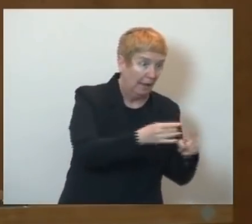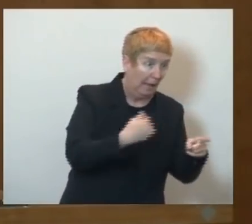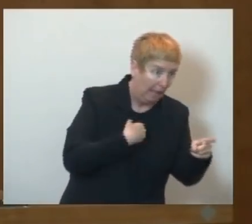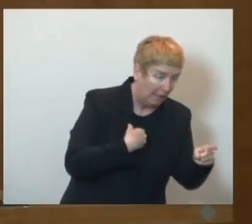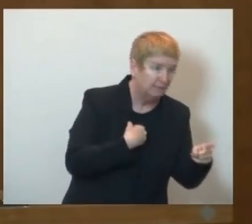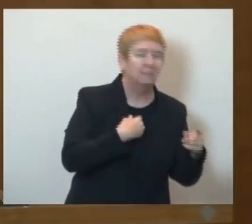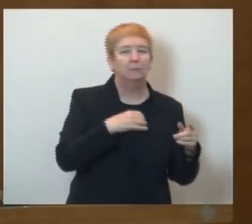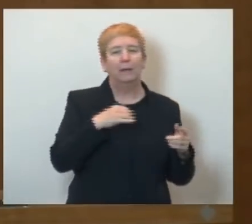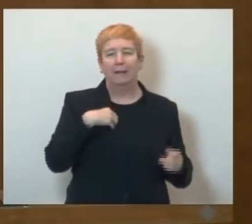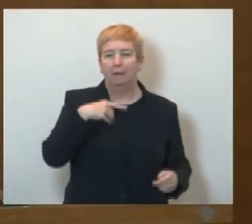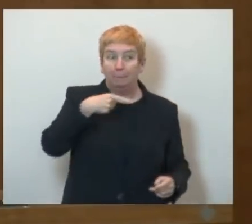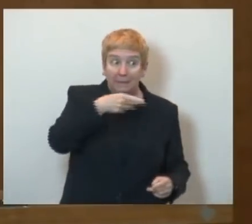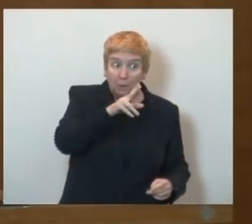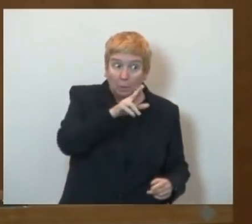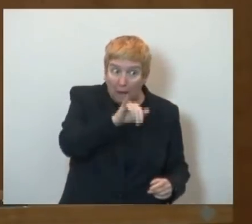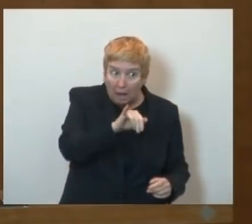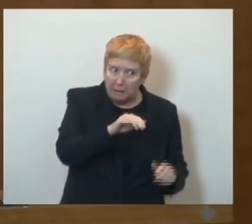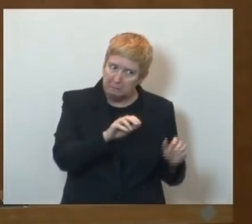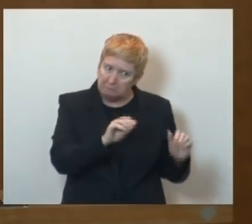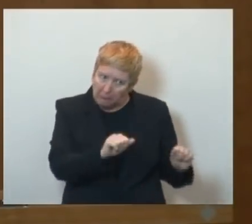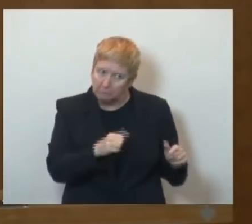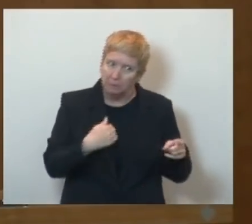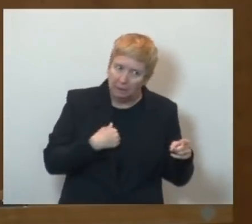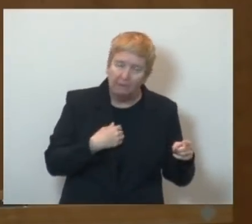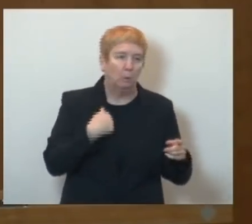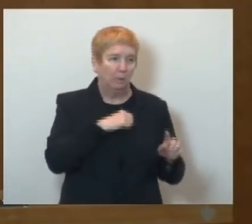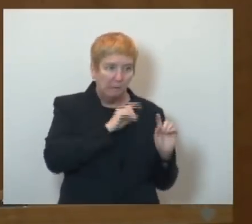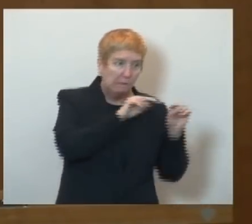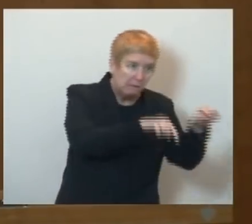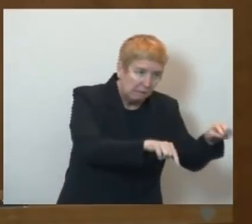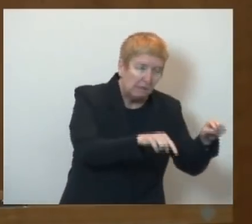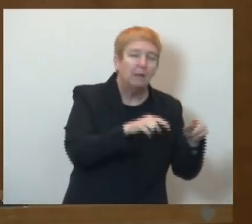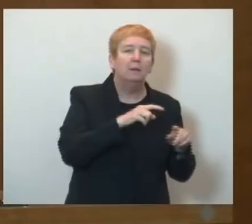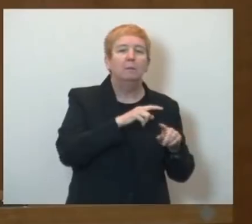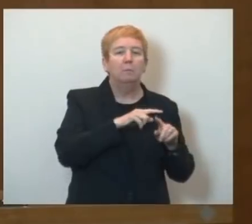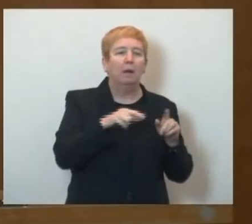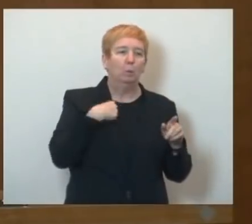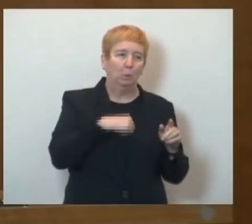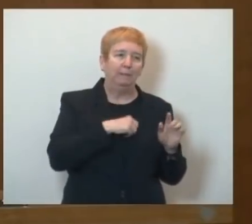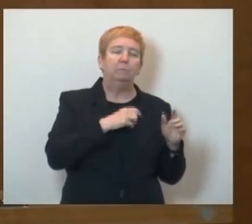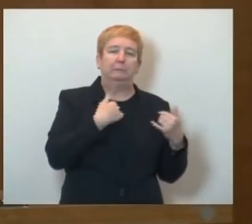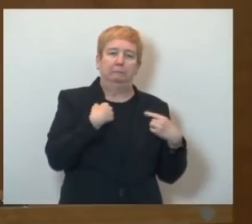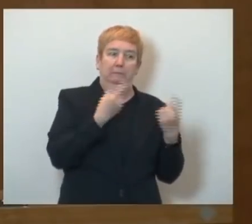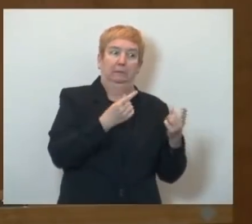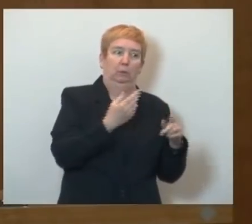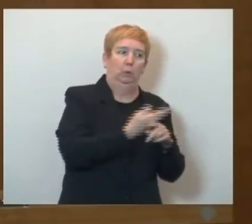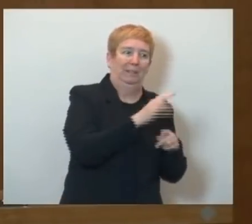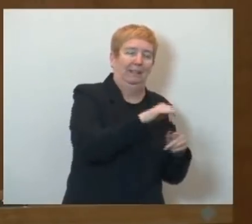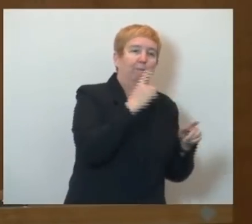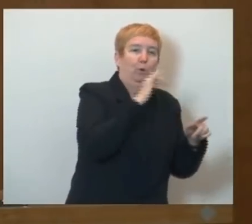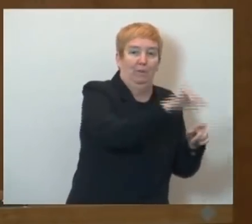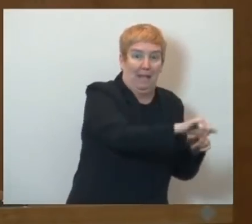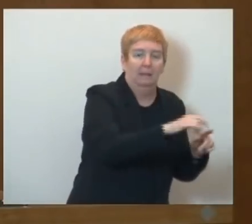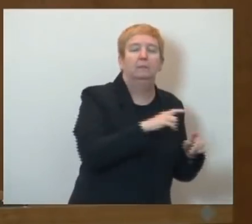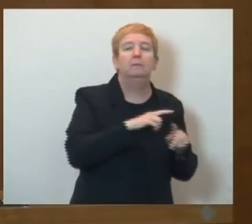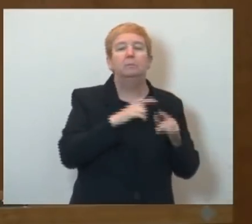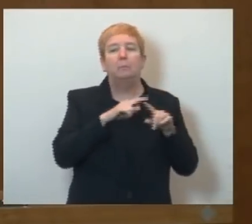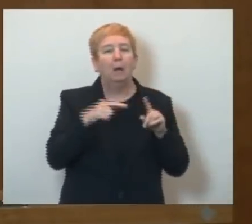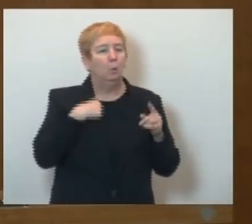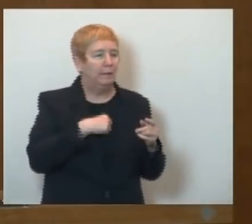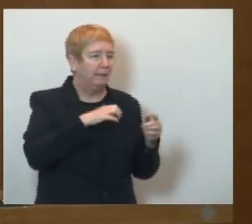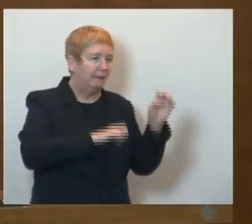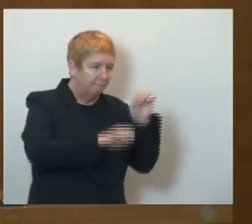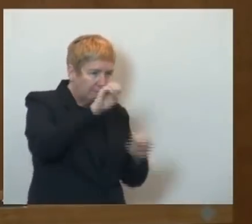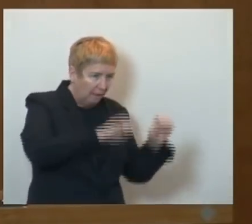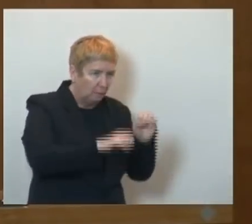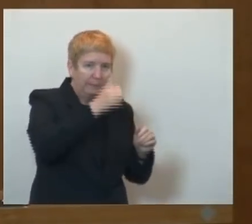them. We did significant testing in one facility, up to 70 inmates, and we have been recently in another. We evaluate them carefully because